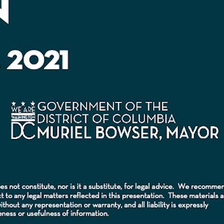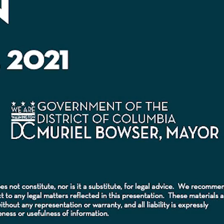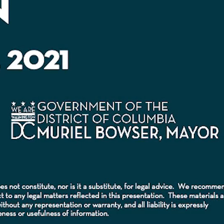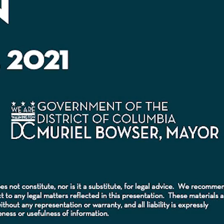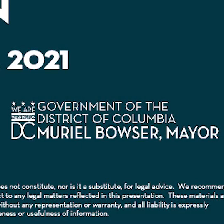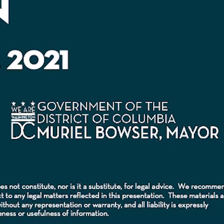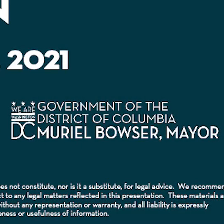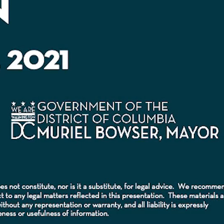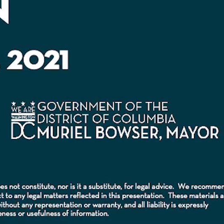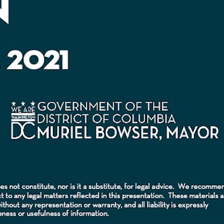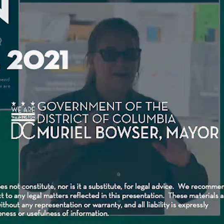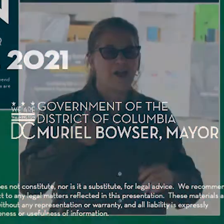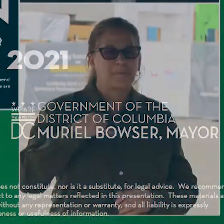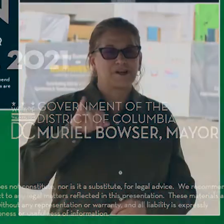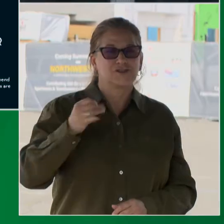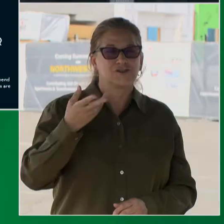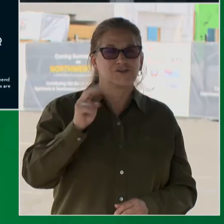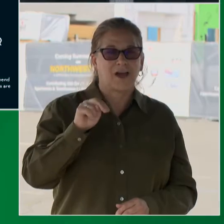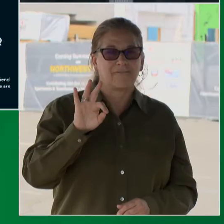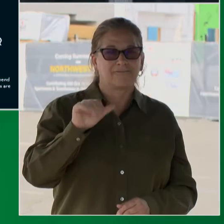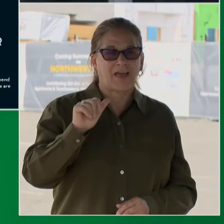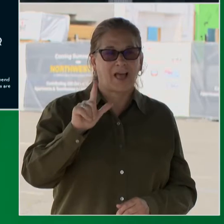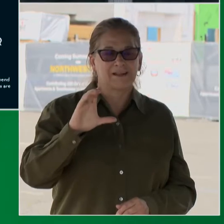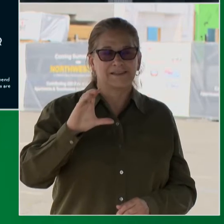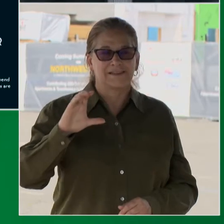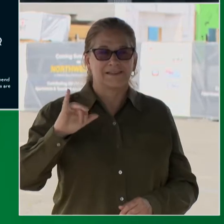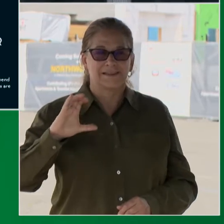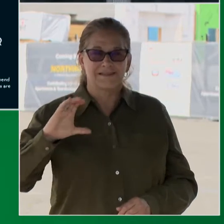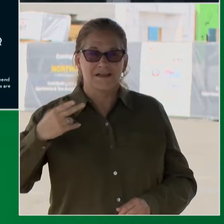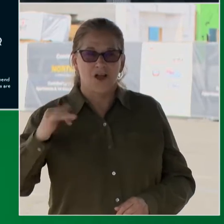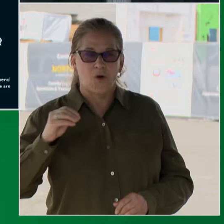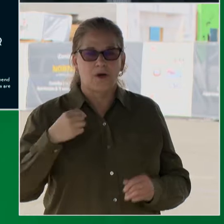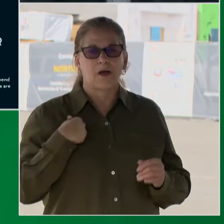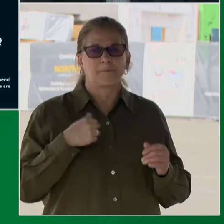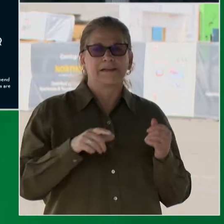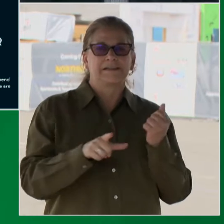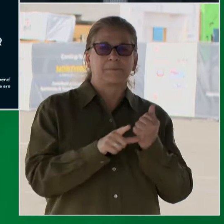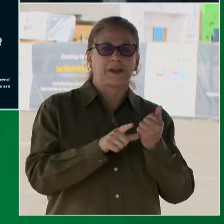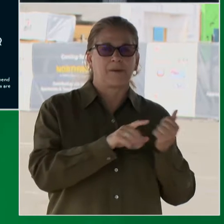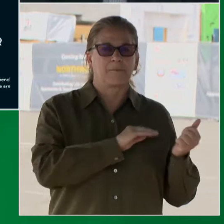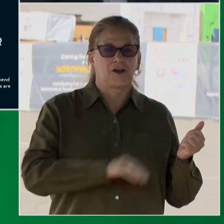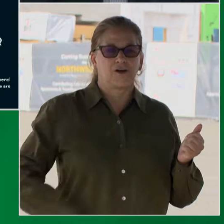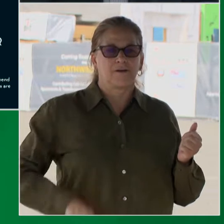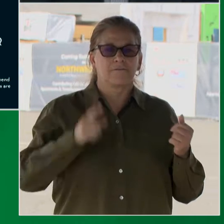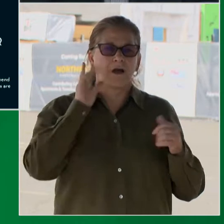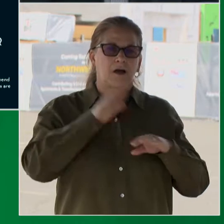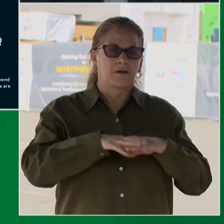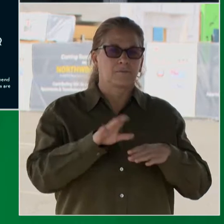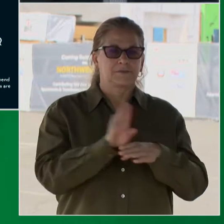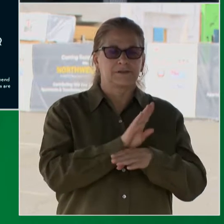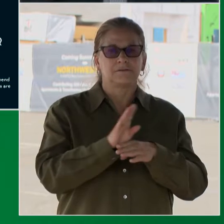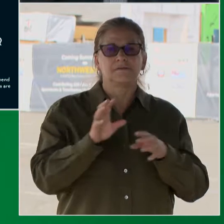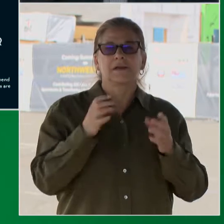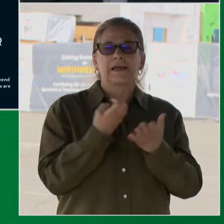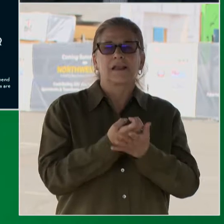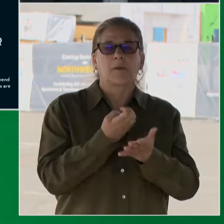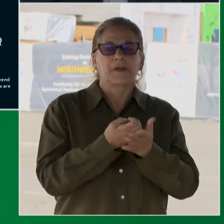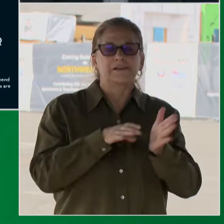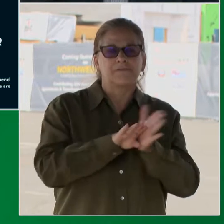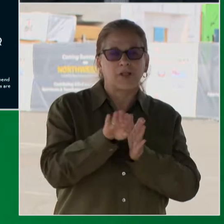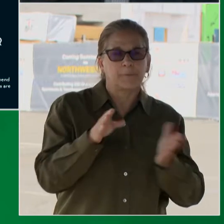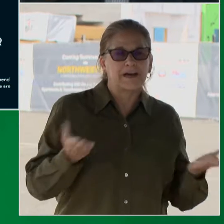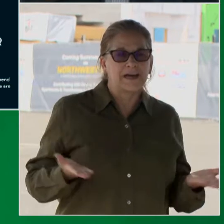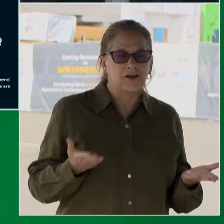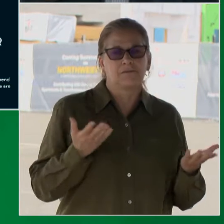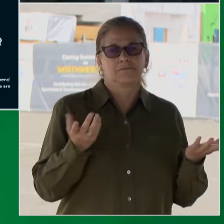Hi, I'm John Falchicchio, Deputy Mayor for Planning and Economic Development, and welcome to this week's DMPED Weekly Recovery Check-In. Today